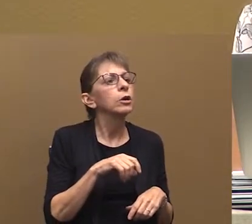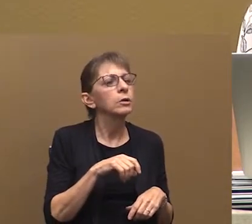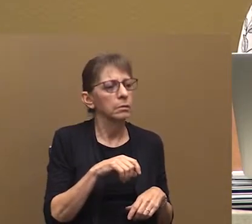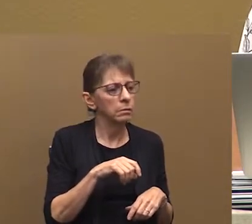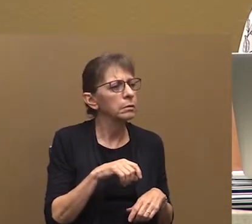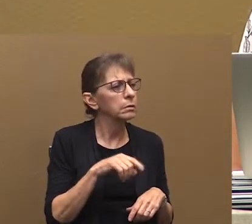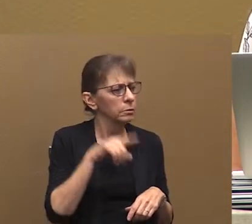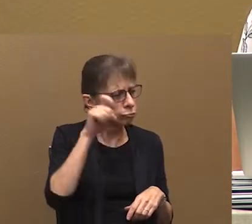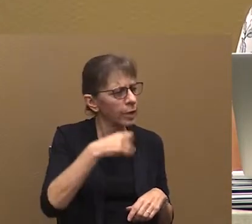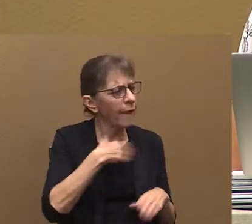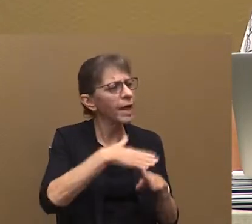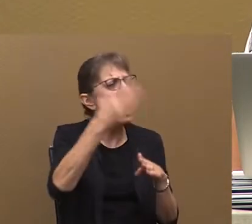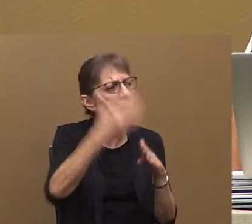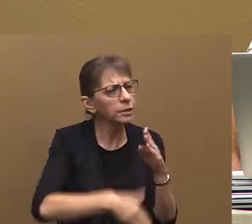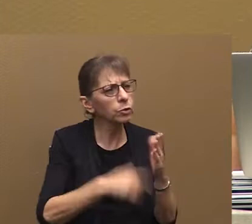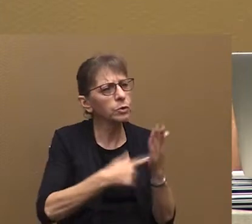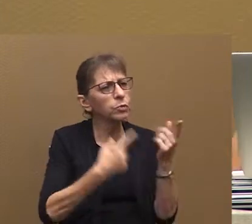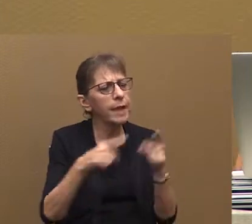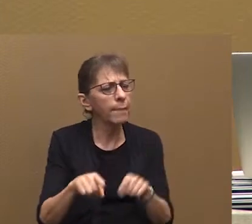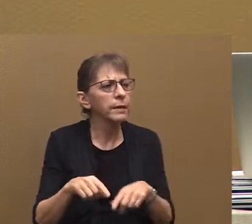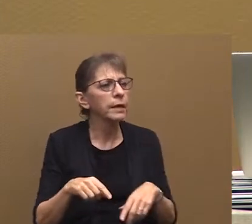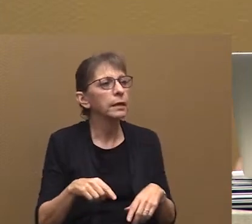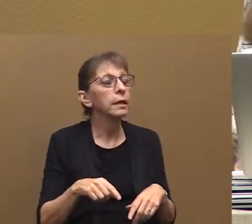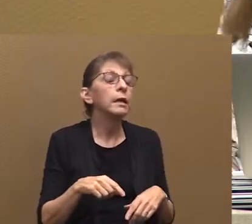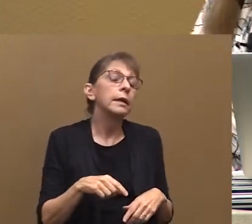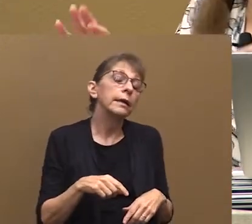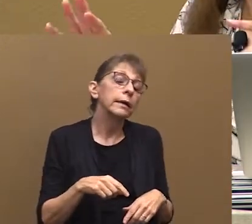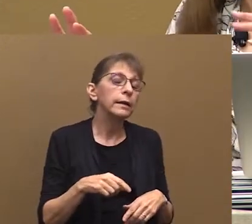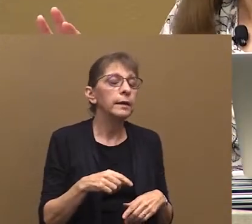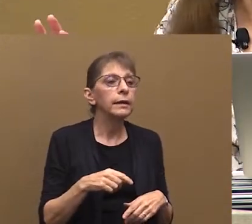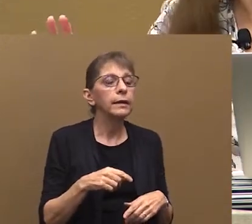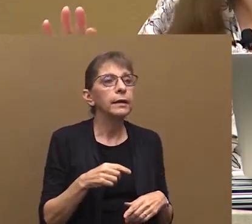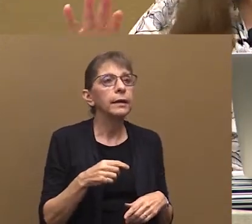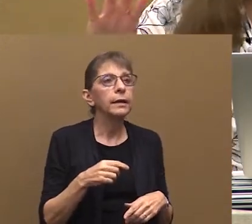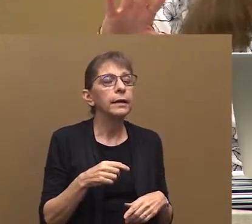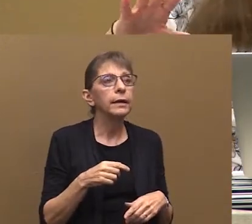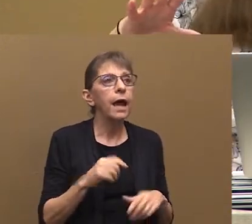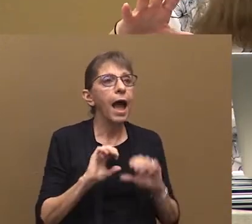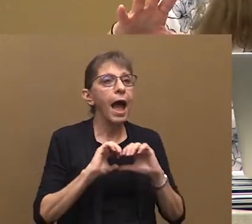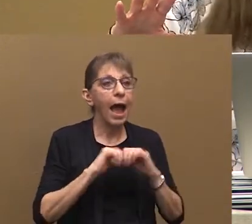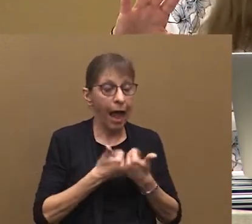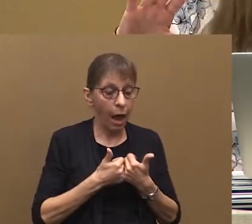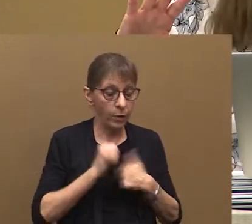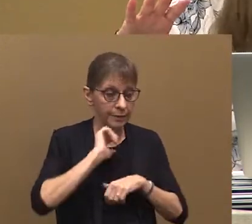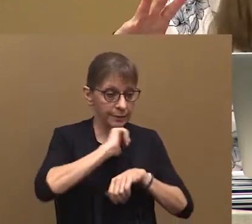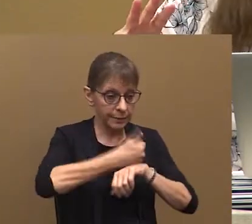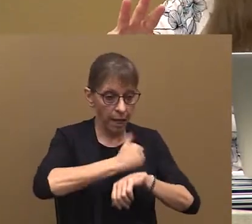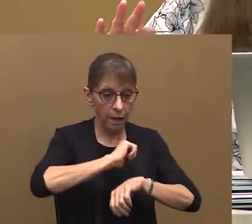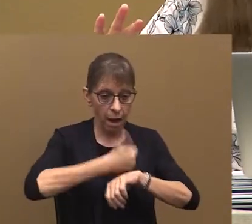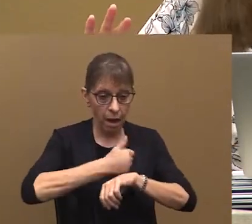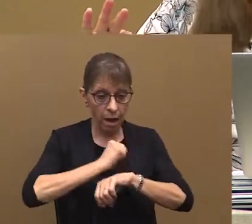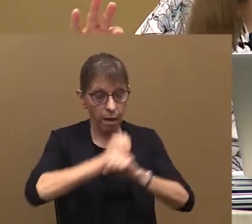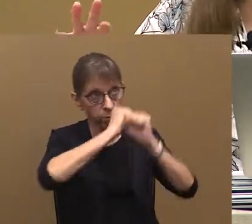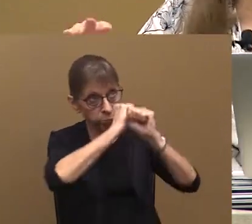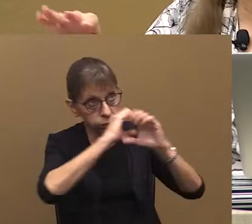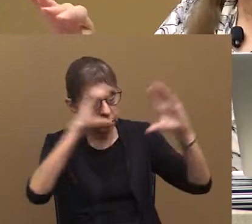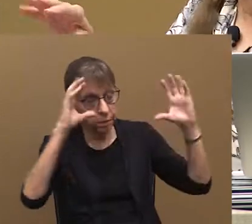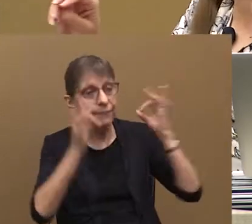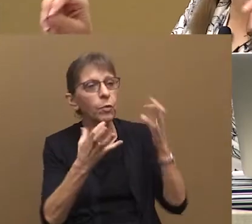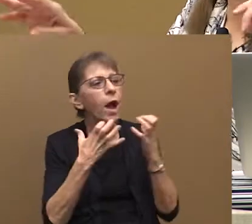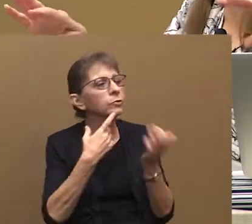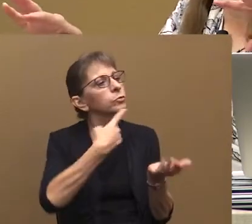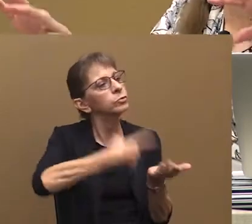a consequence to what's happening. And maybe now just, how it's set up, if you want to